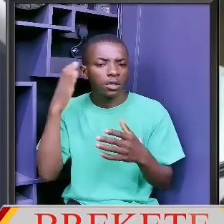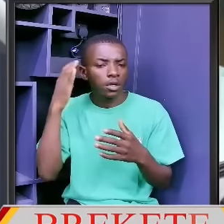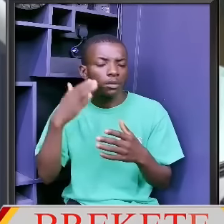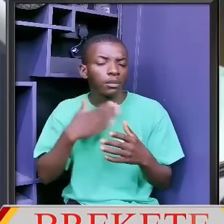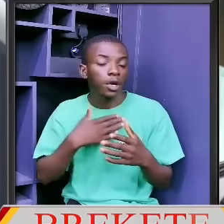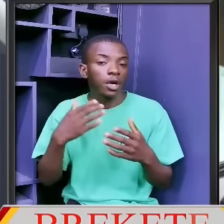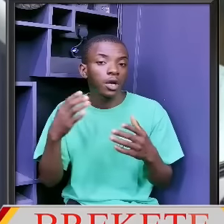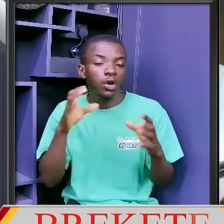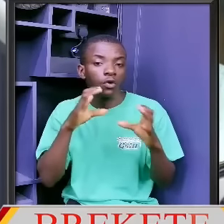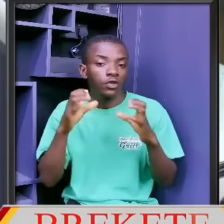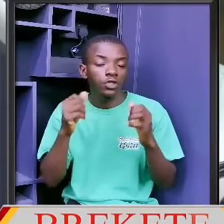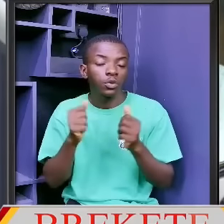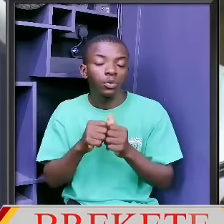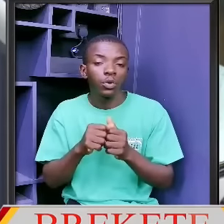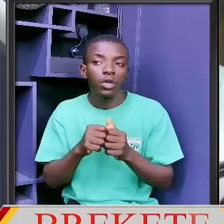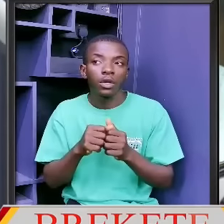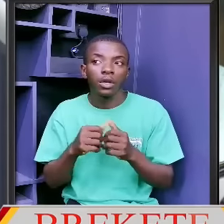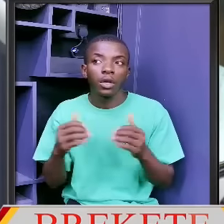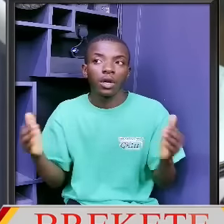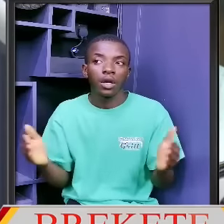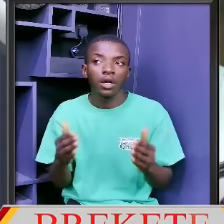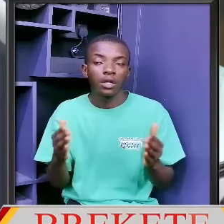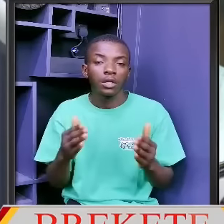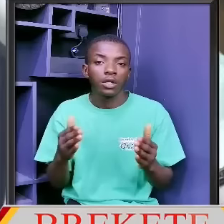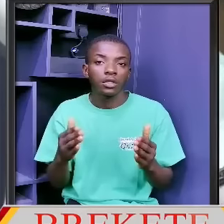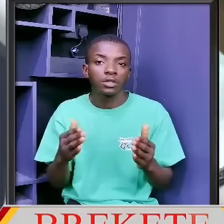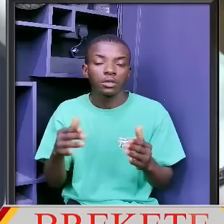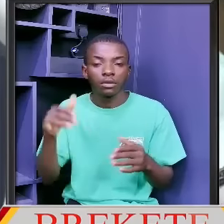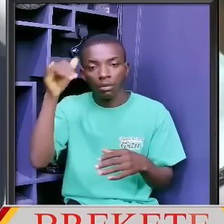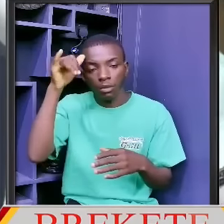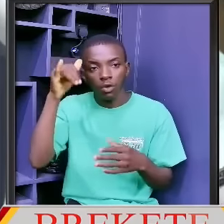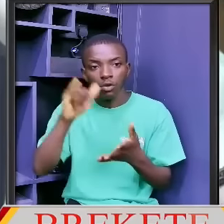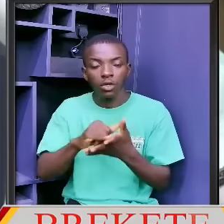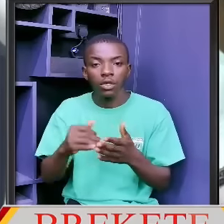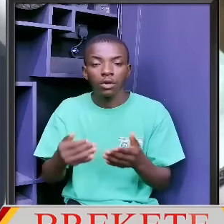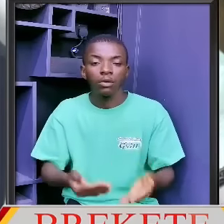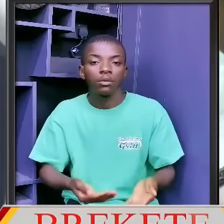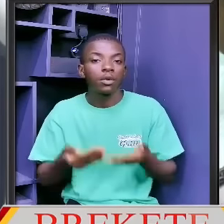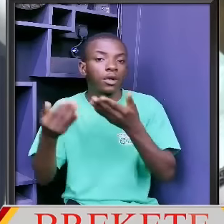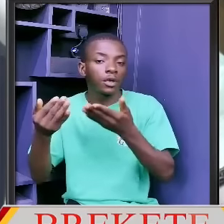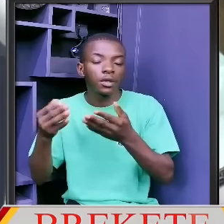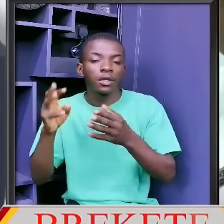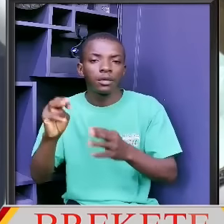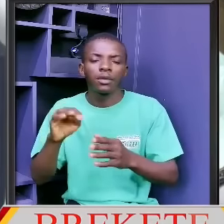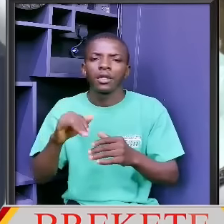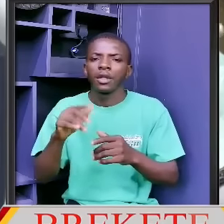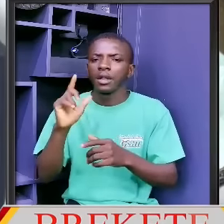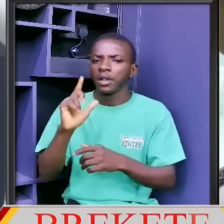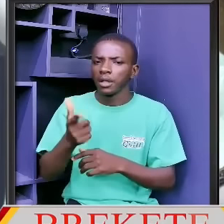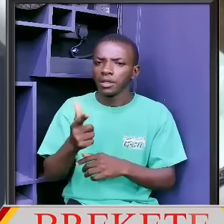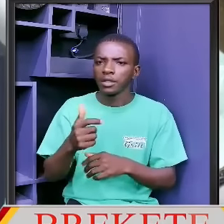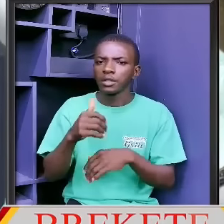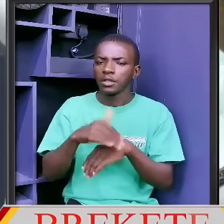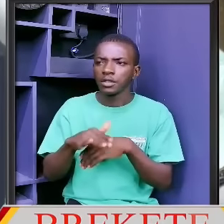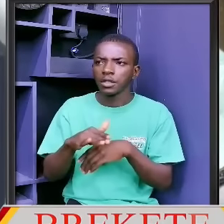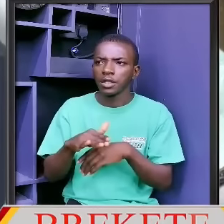her when I was arranging the motor that will carry them. So he later now